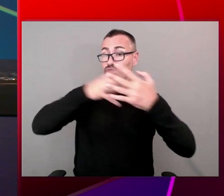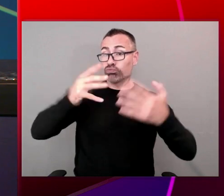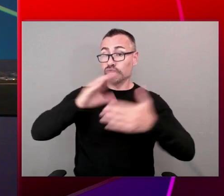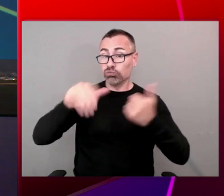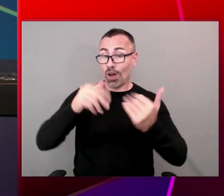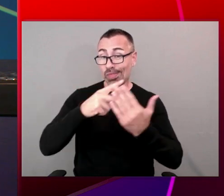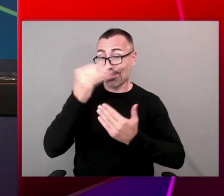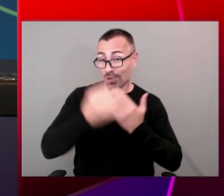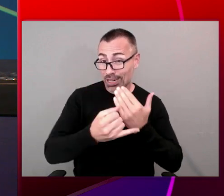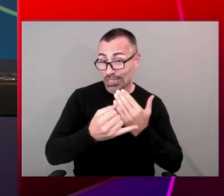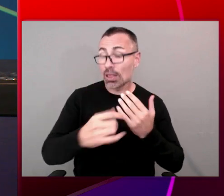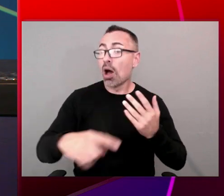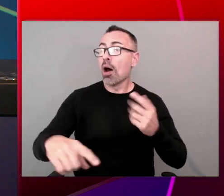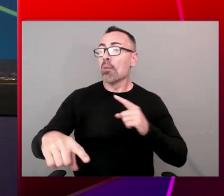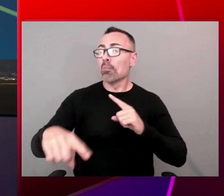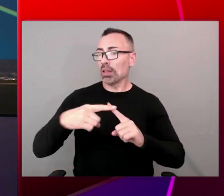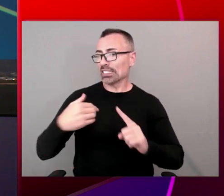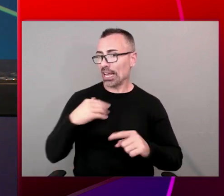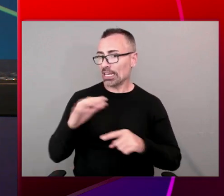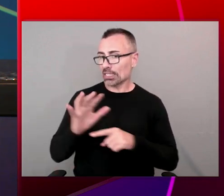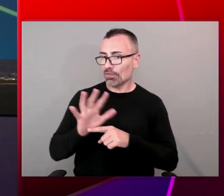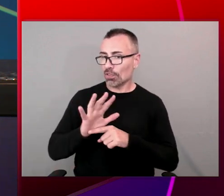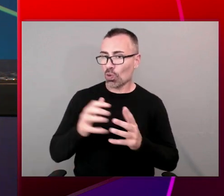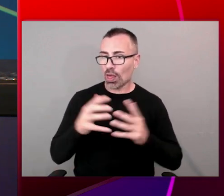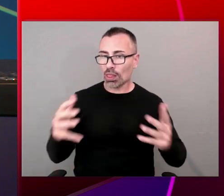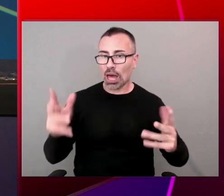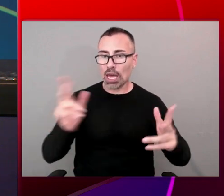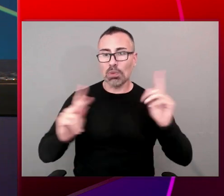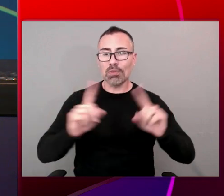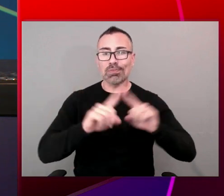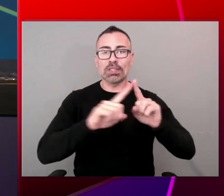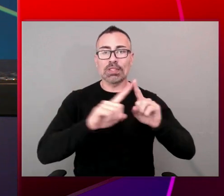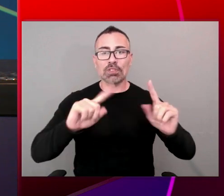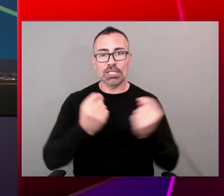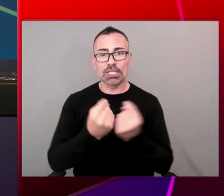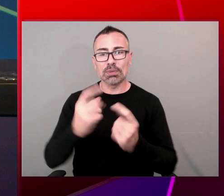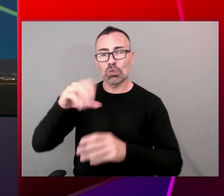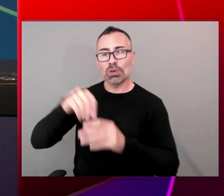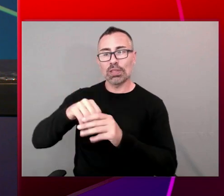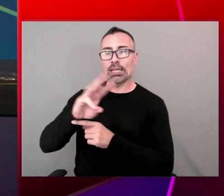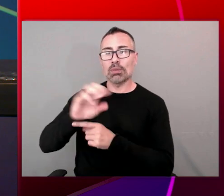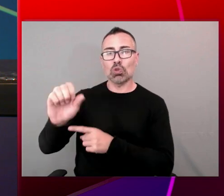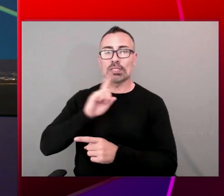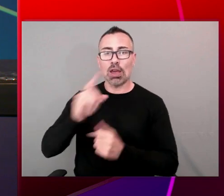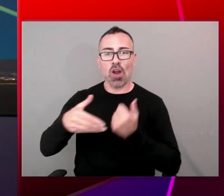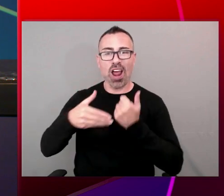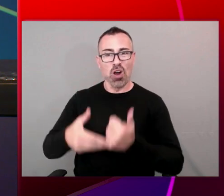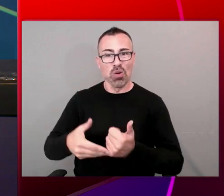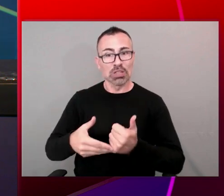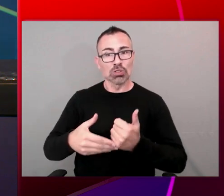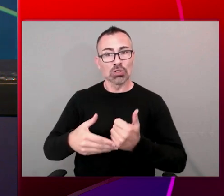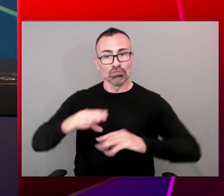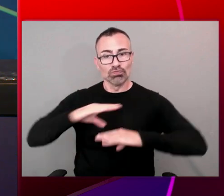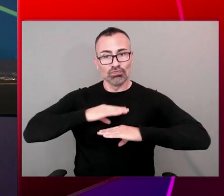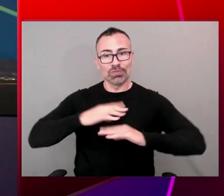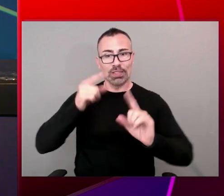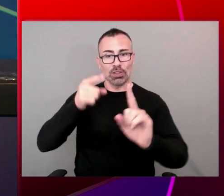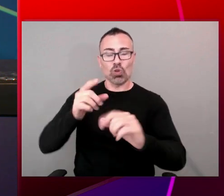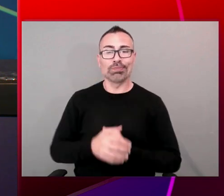video with a bunch of people from the different teams within AWS that are helping deliver on this goal. I'm one person, there